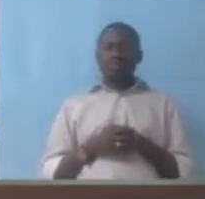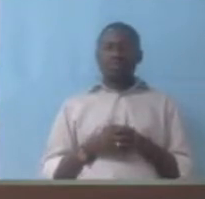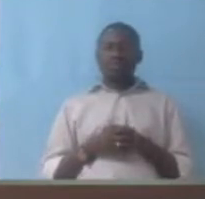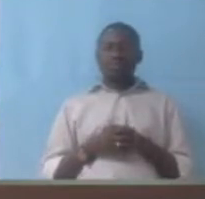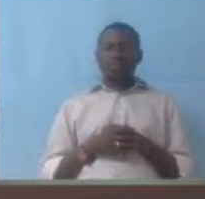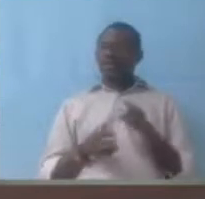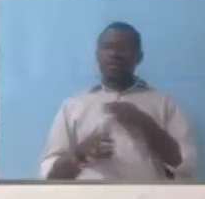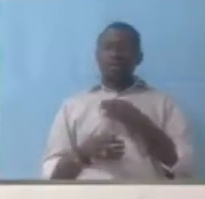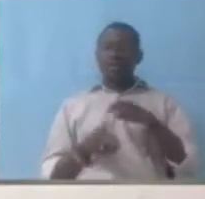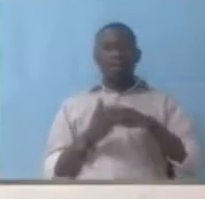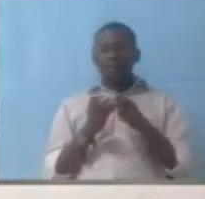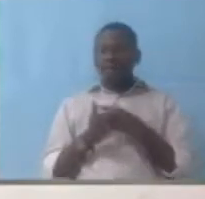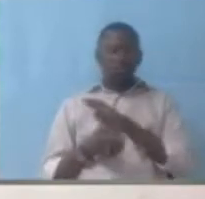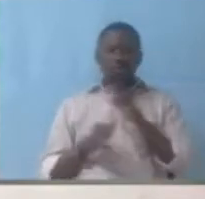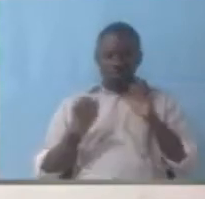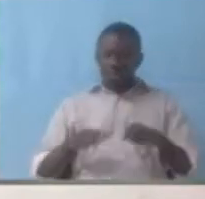suspended.